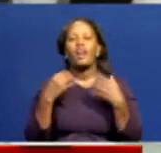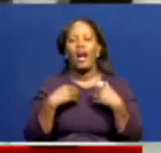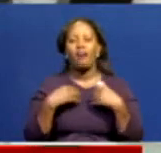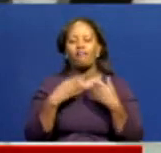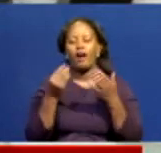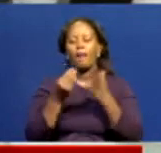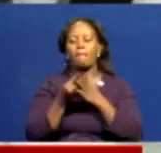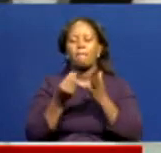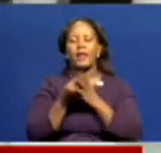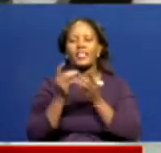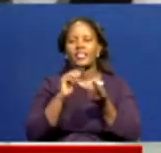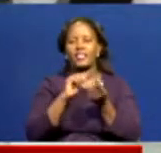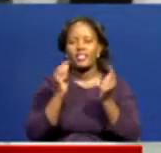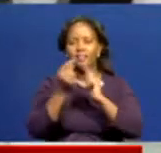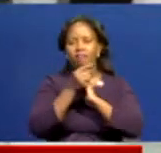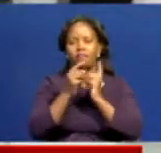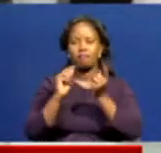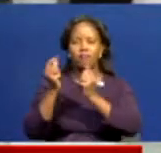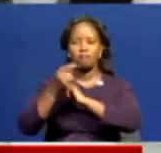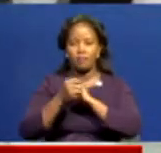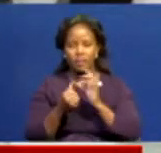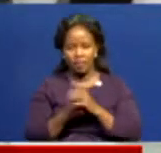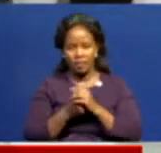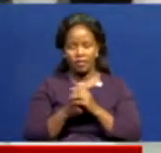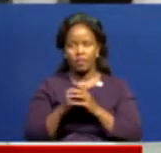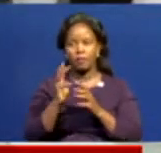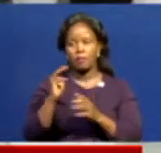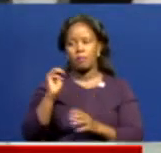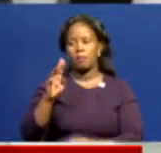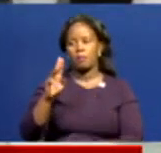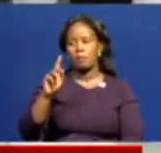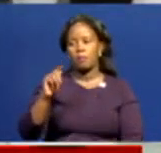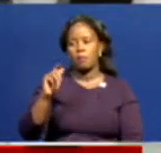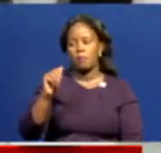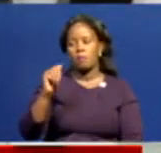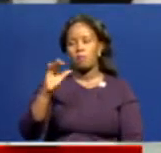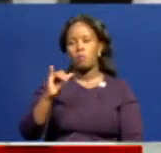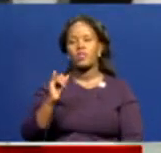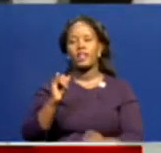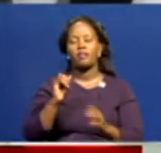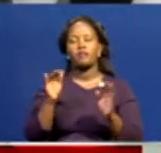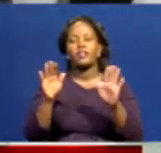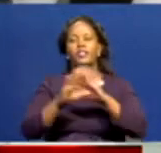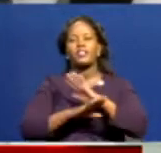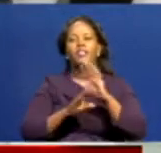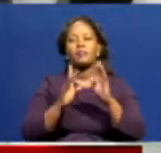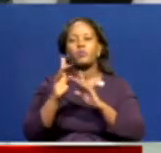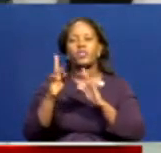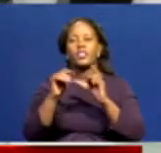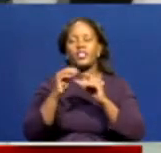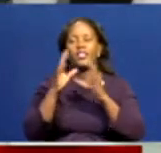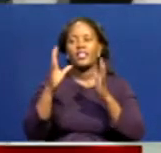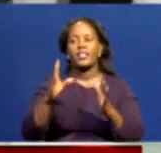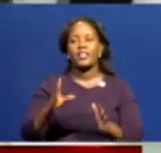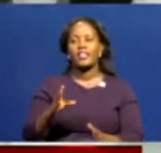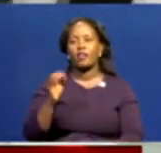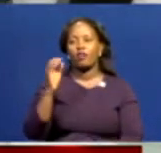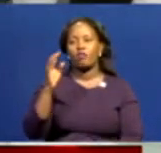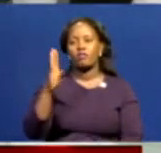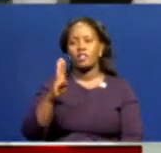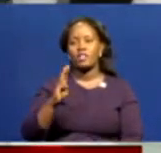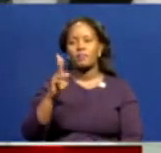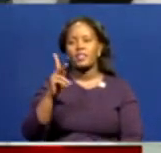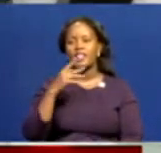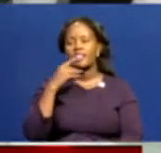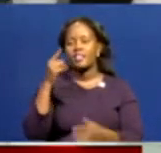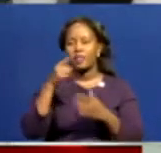Kenyan currency have changed. Evans Mutai, the Deputy Director in charge of currency operations at the Central Bank of Kenya, says